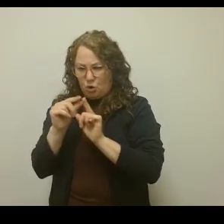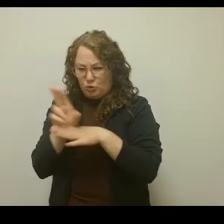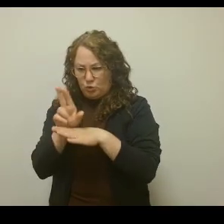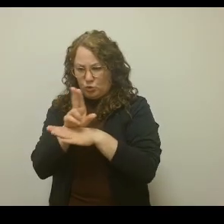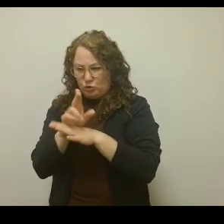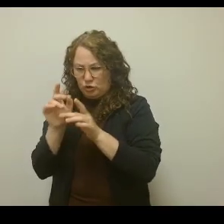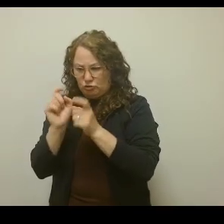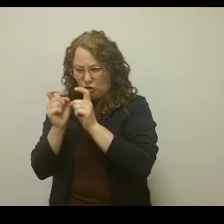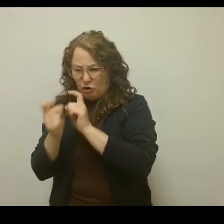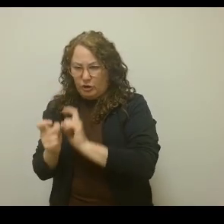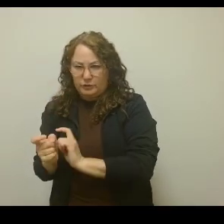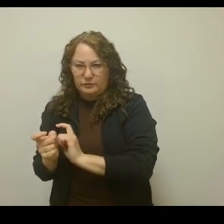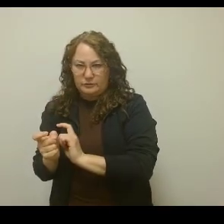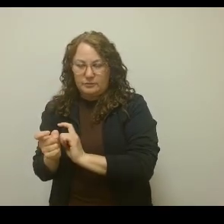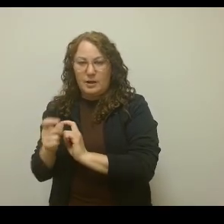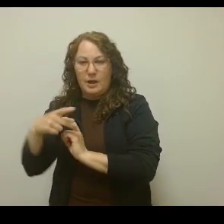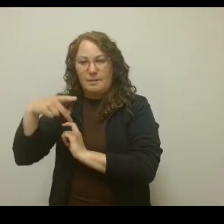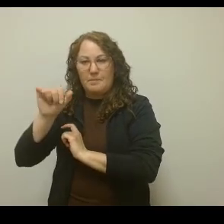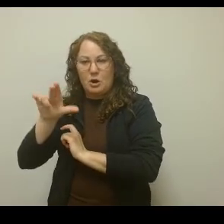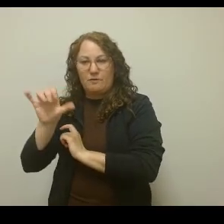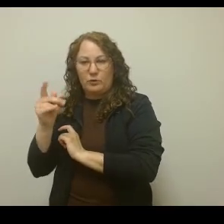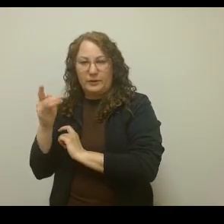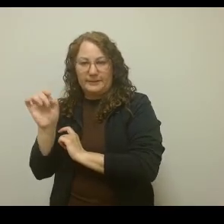that through paraphrasing.